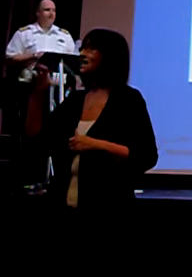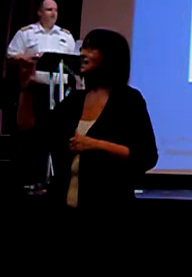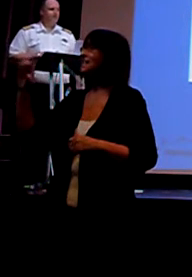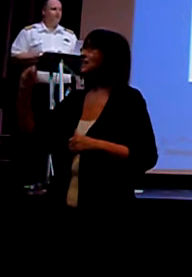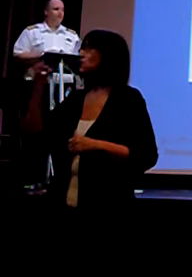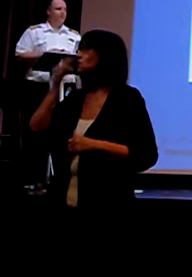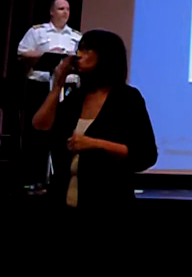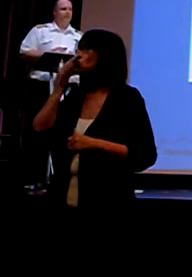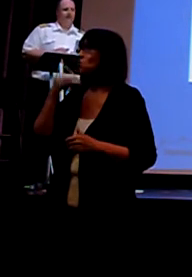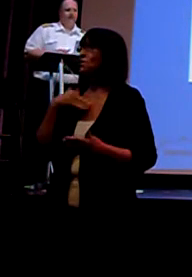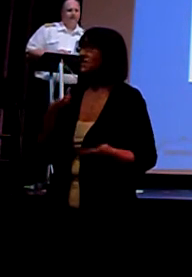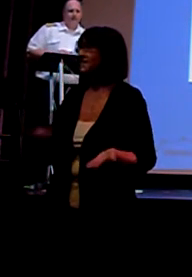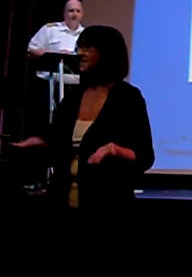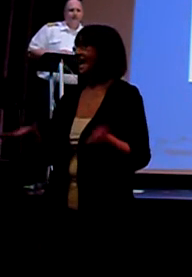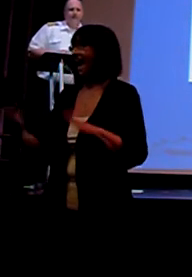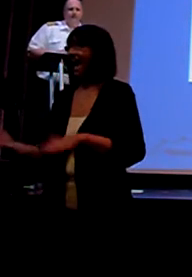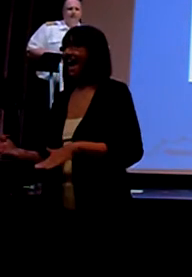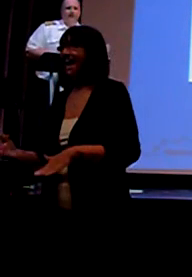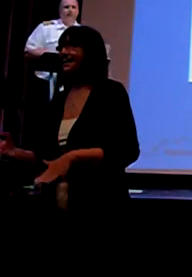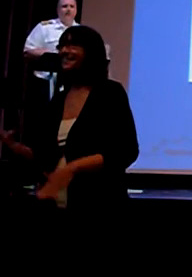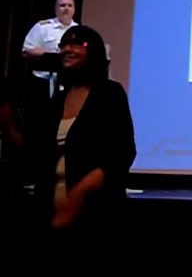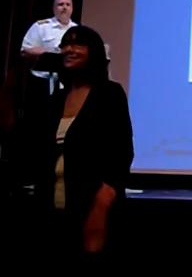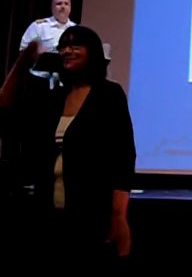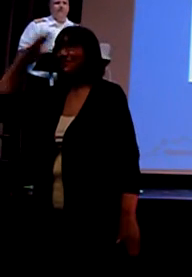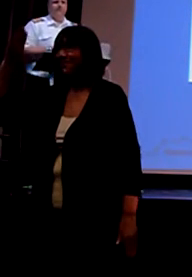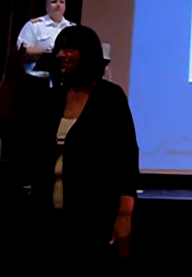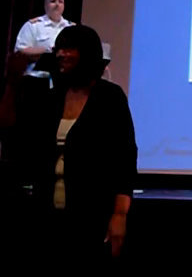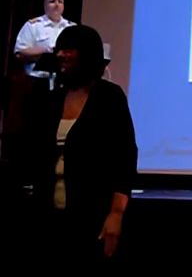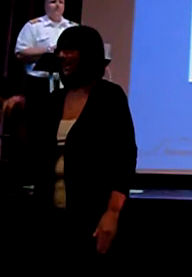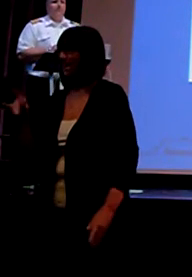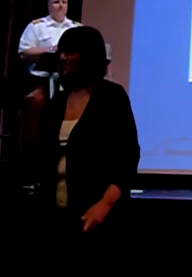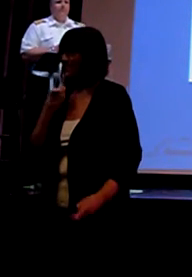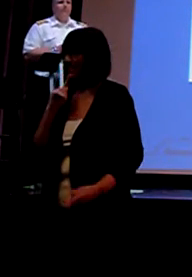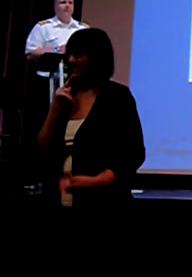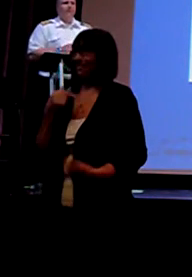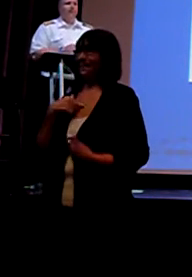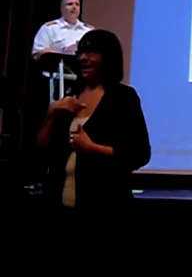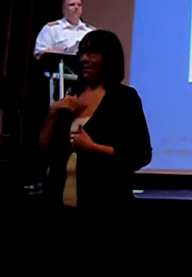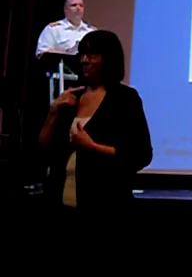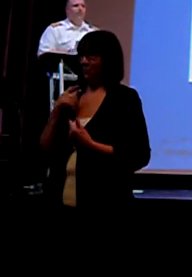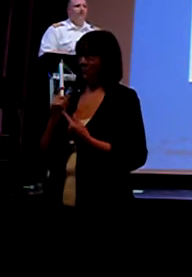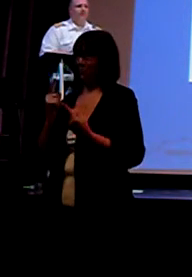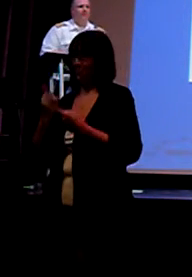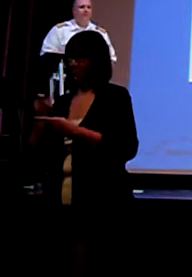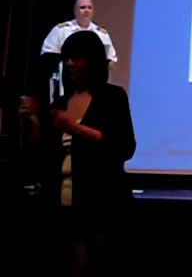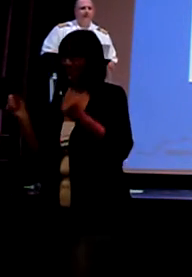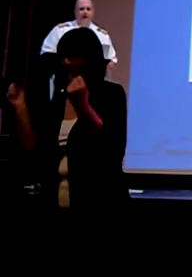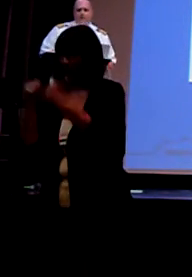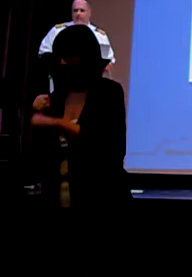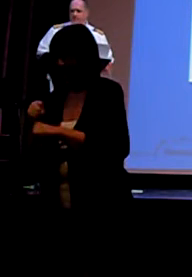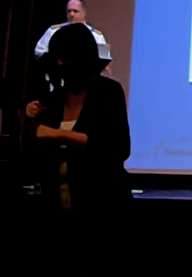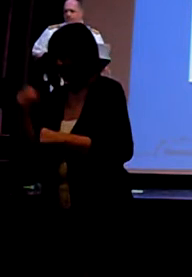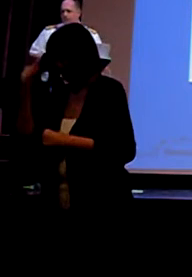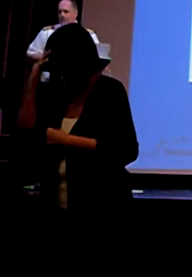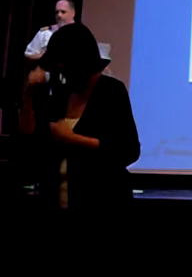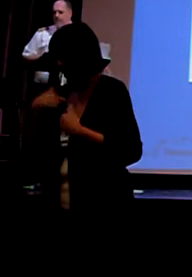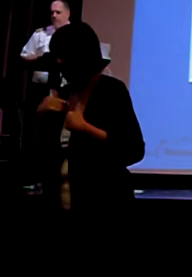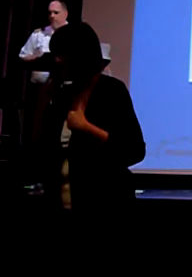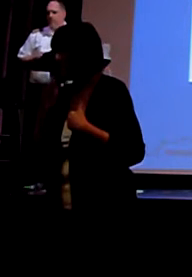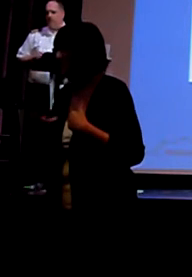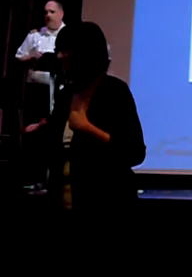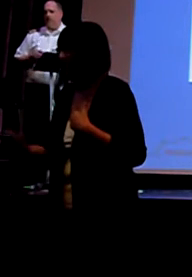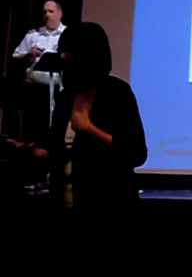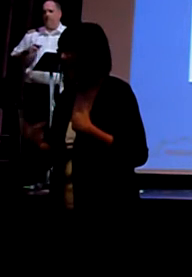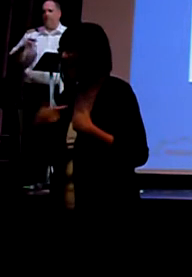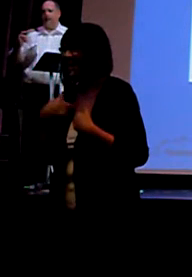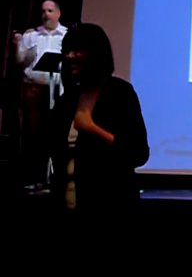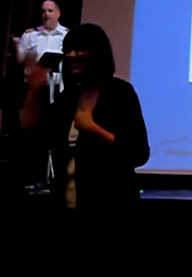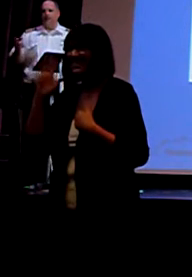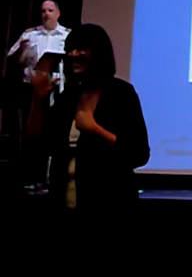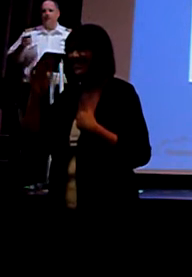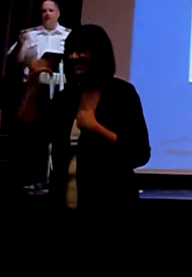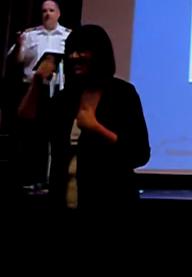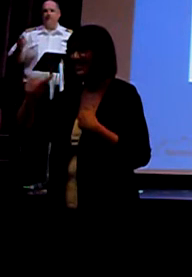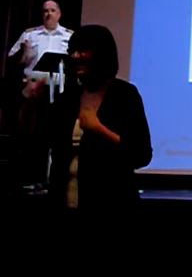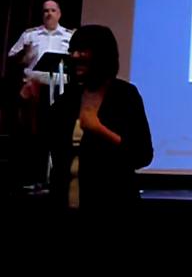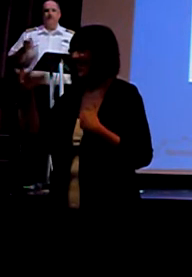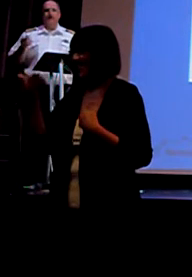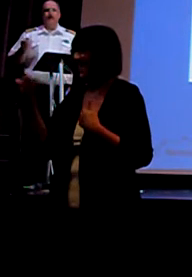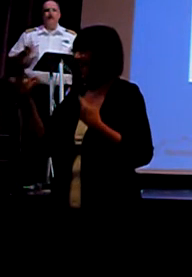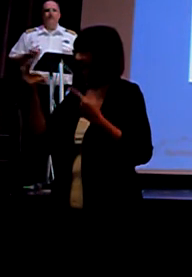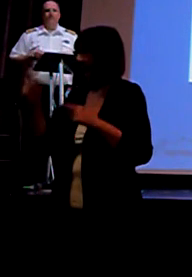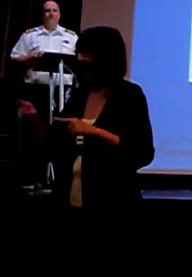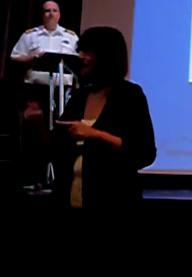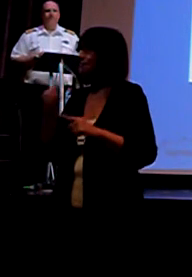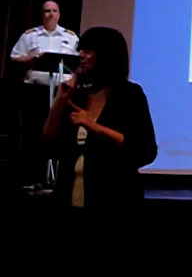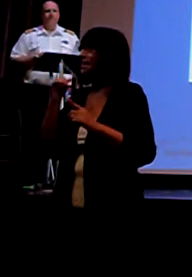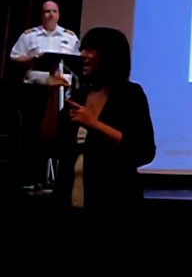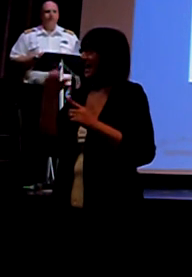we that are about to die salute you. Now that's a tough call to go in there knowing what's going to happen to you. So a lot of big things,